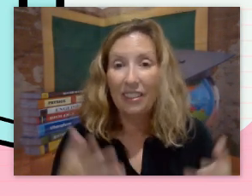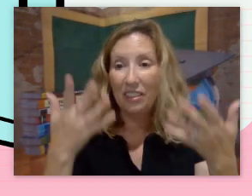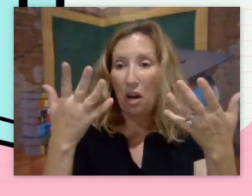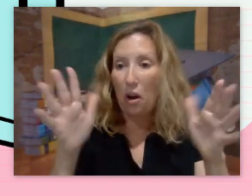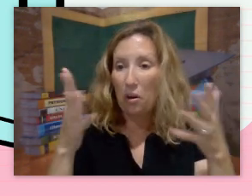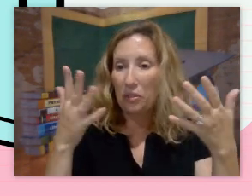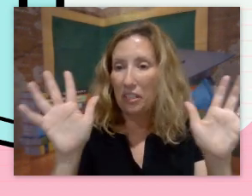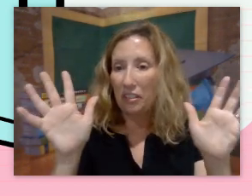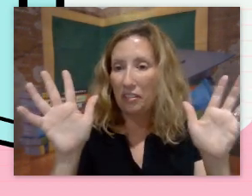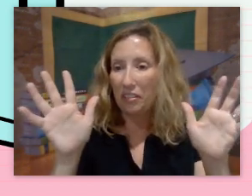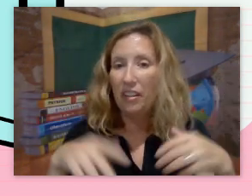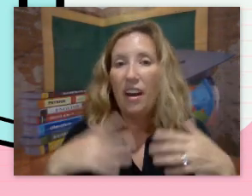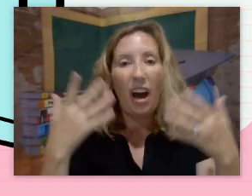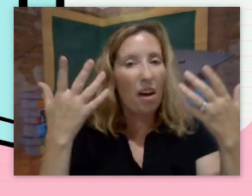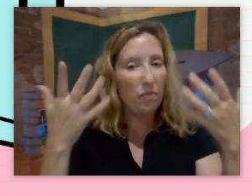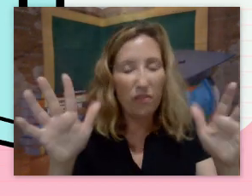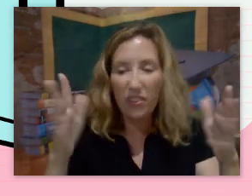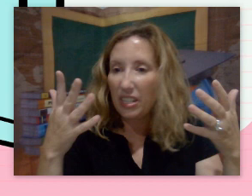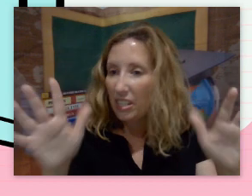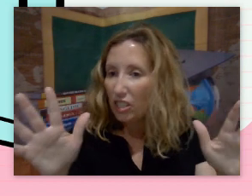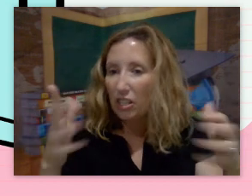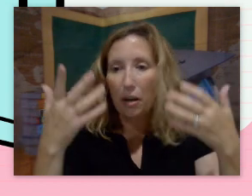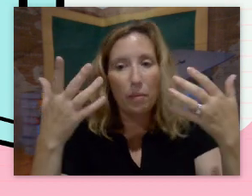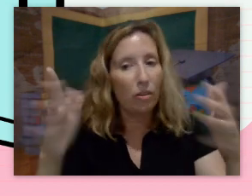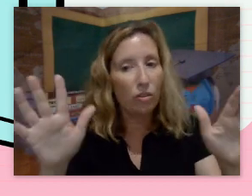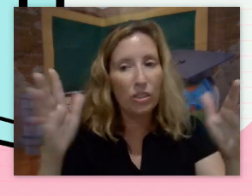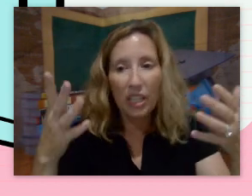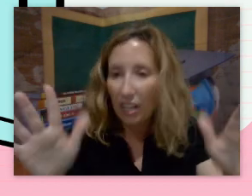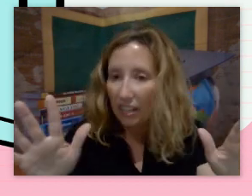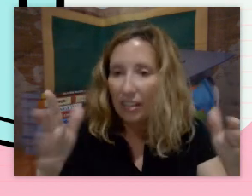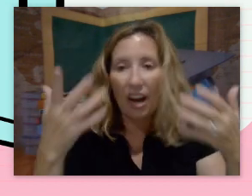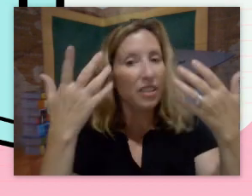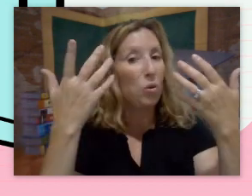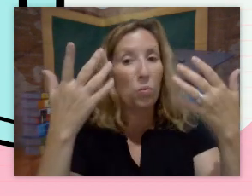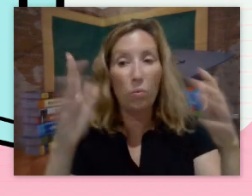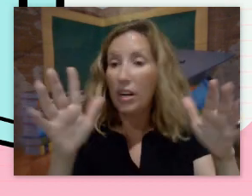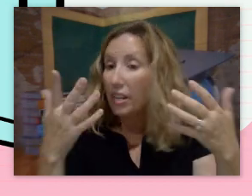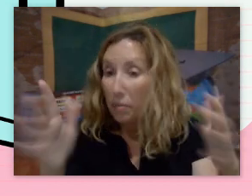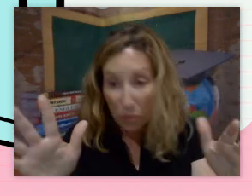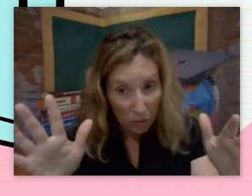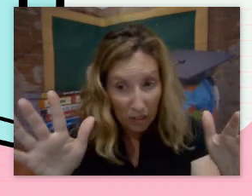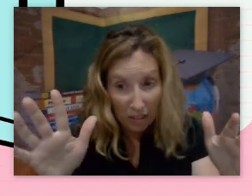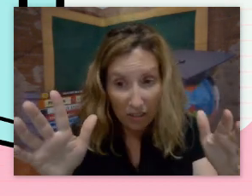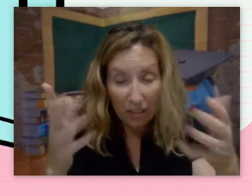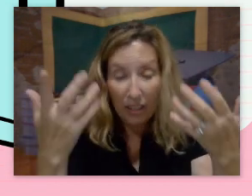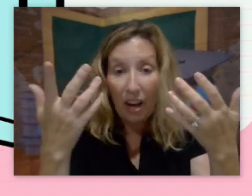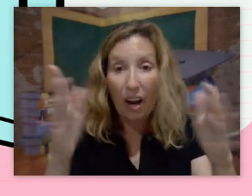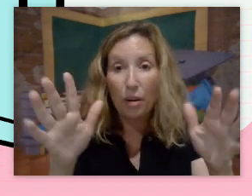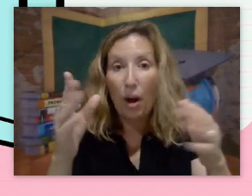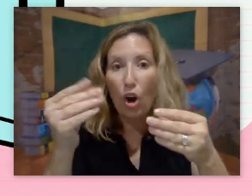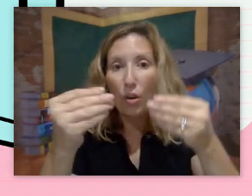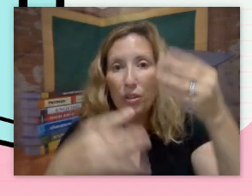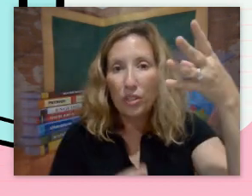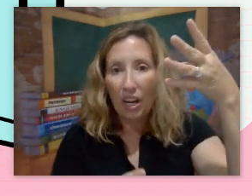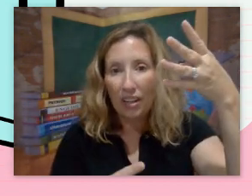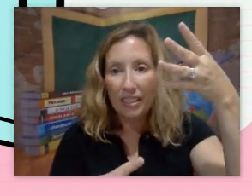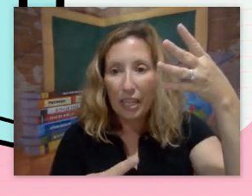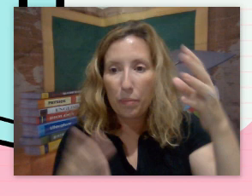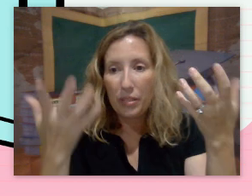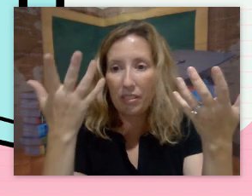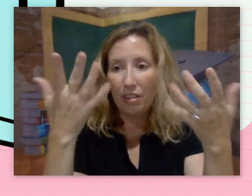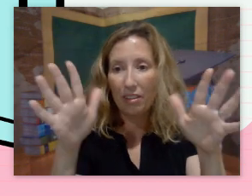done. All done. I'm finished. I'm all done. I don't want any more. All